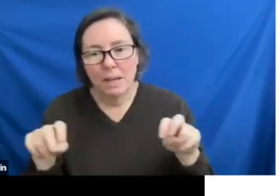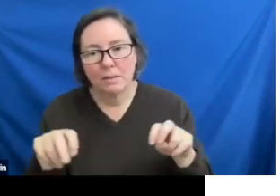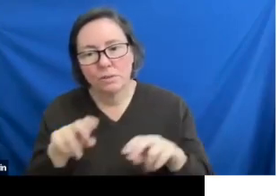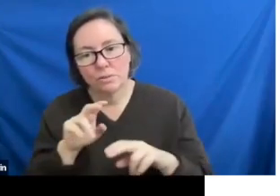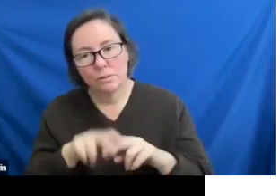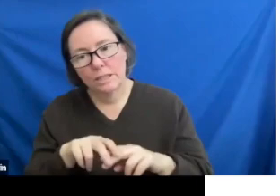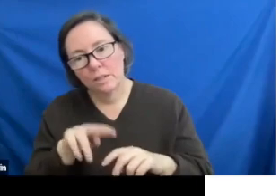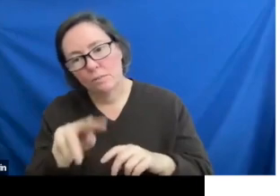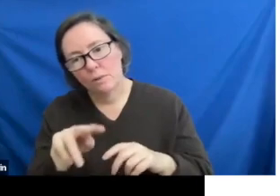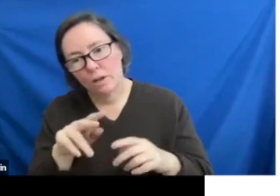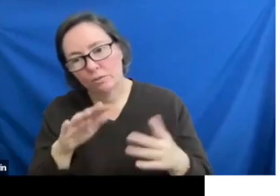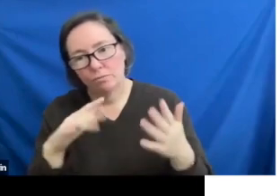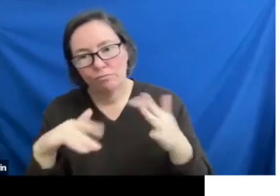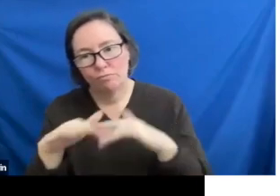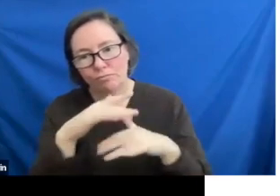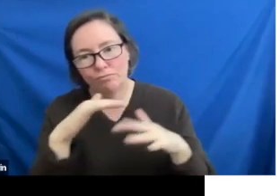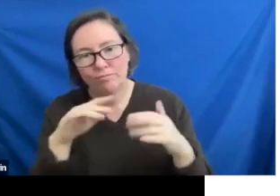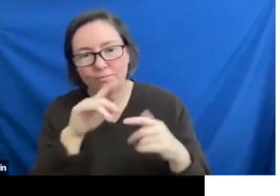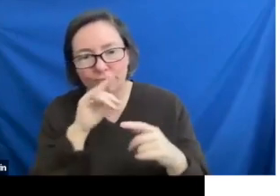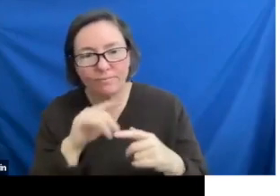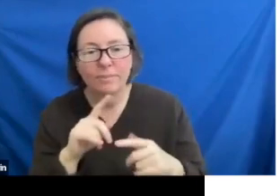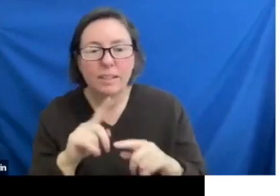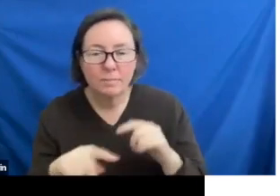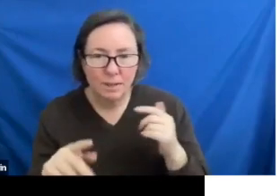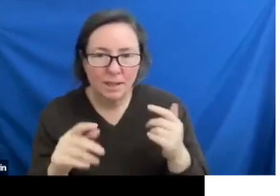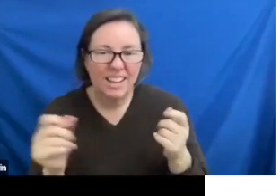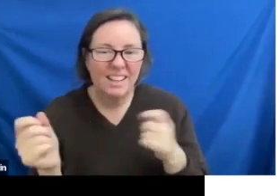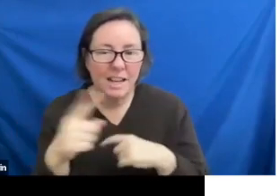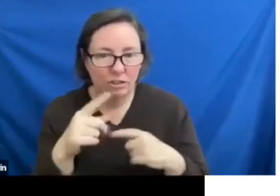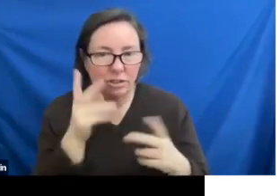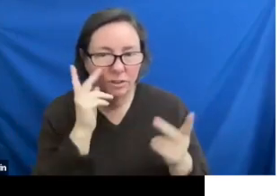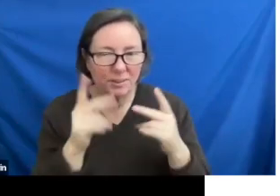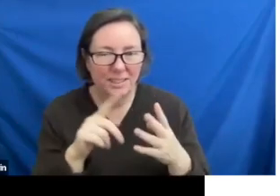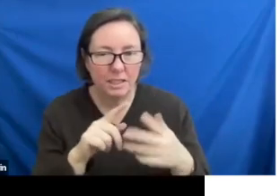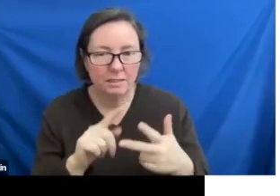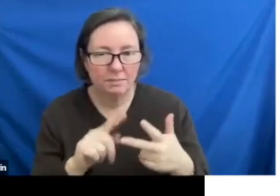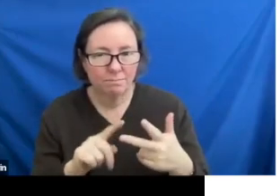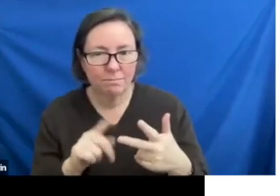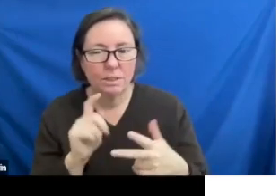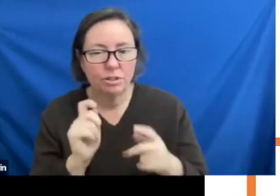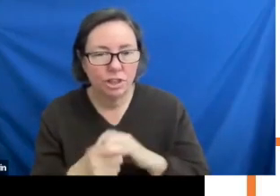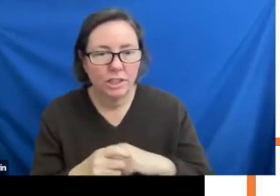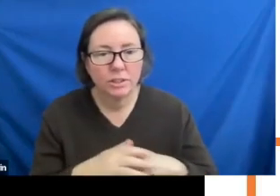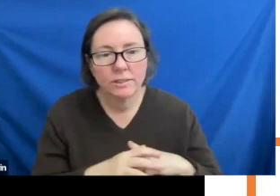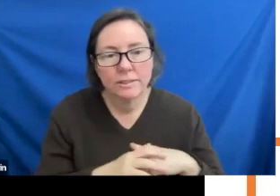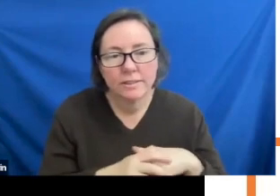So you'll see those changes for next season. Next slide, Dan.